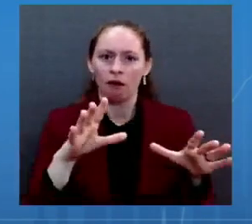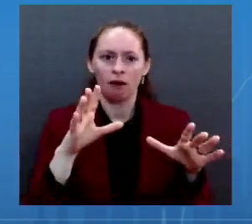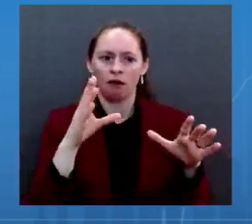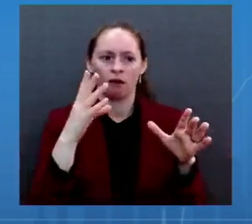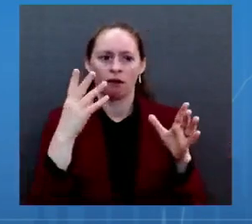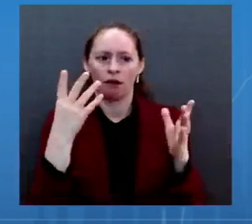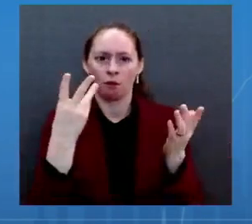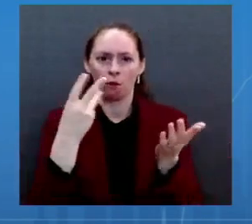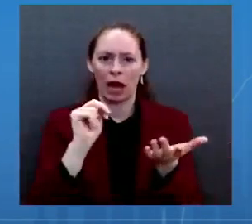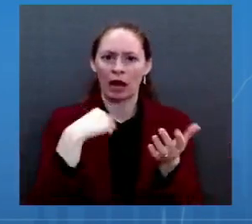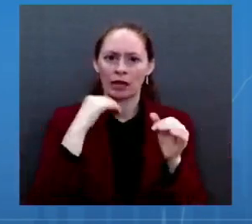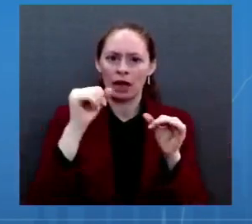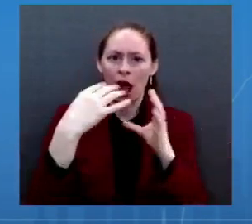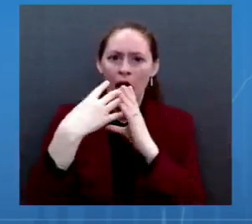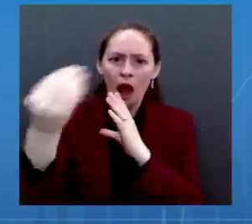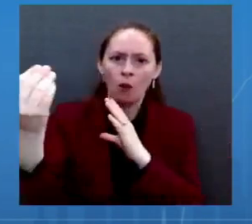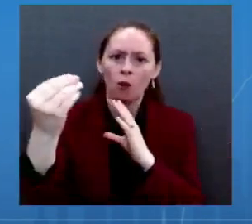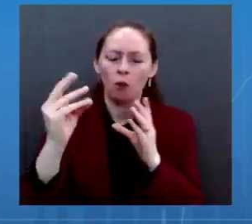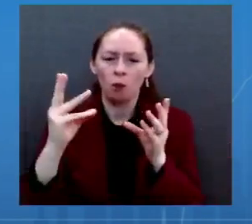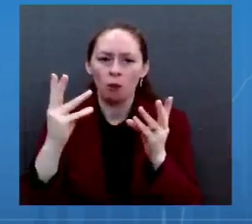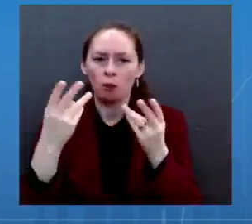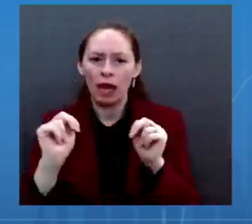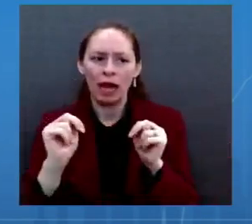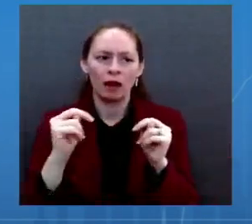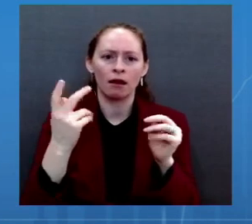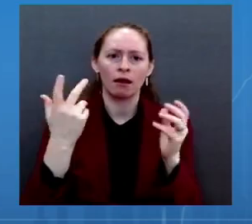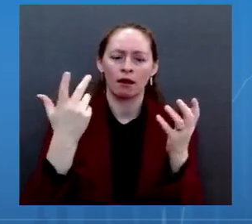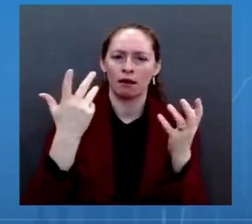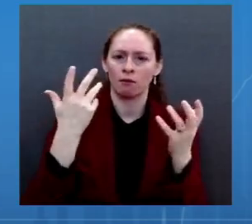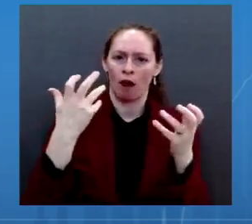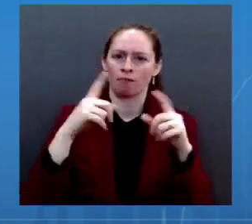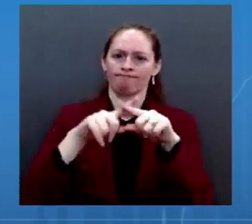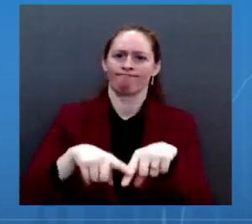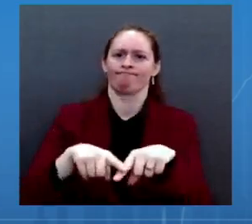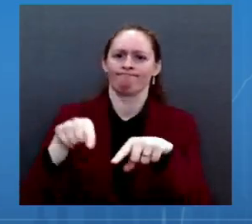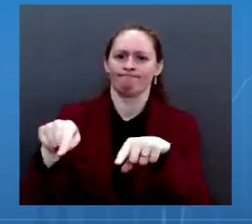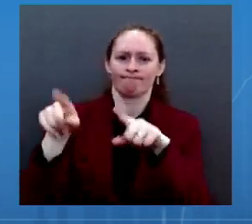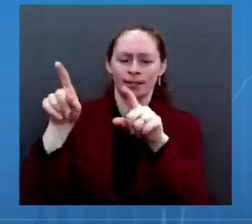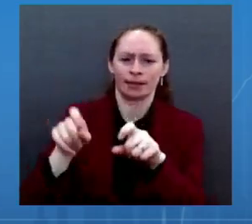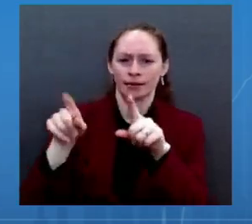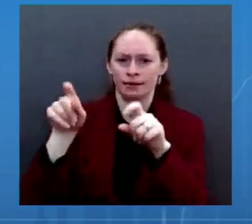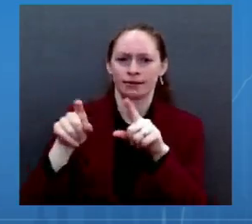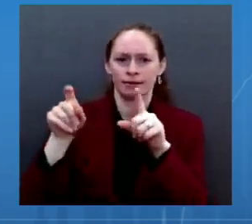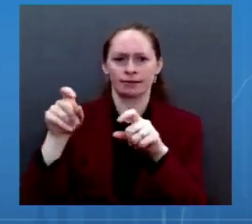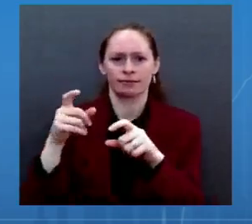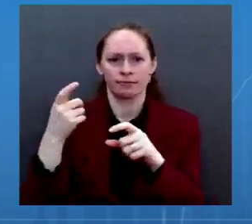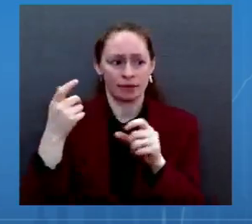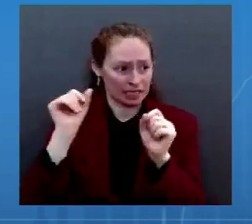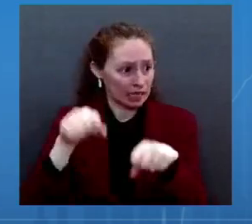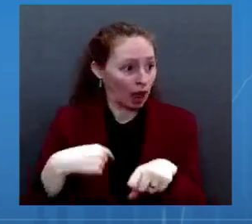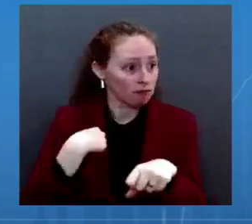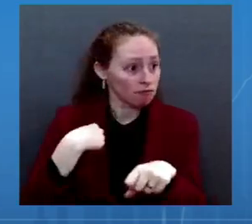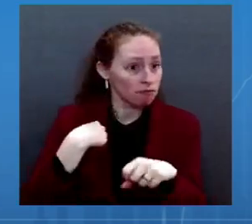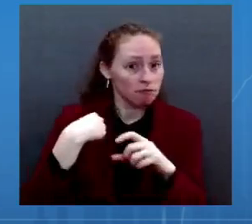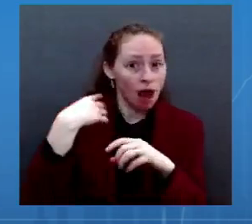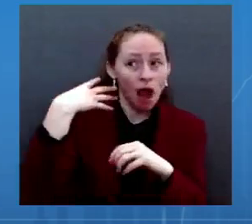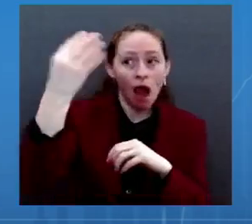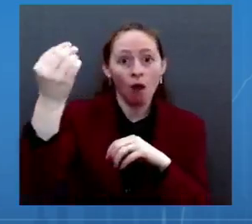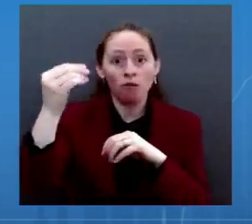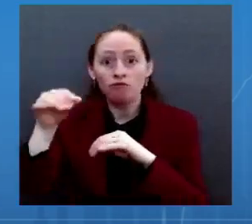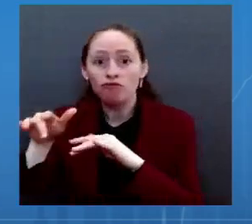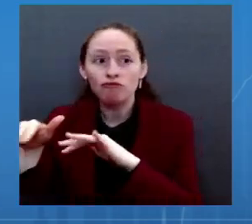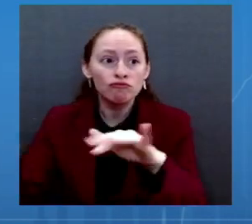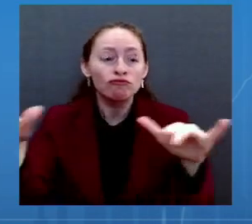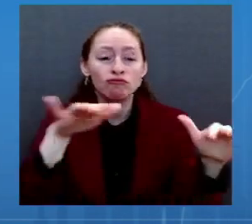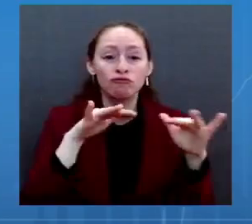reason, we then provided guidance on how they should be used. So if one is to take an extra step and perform